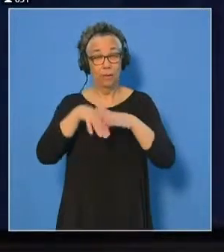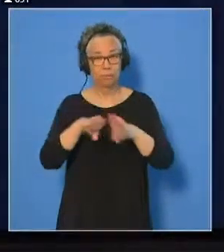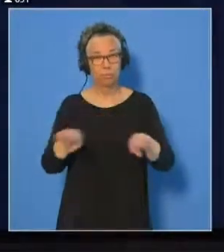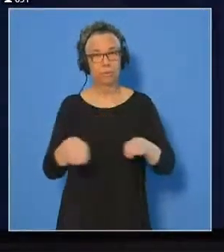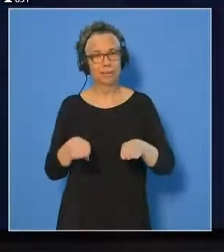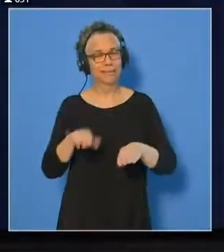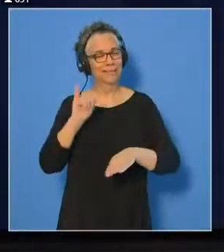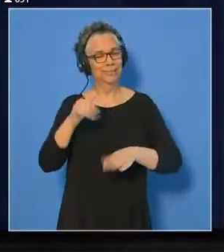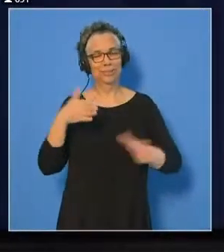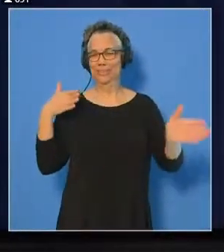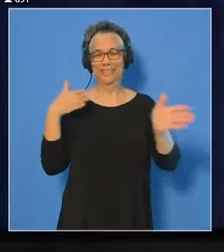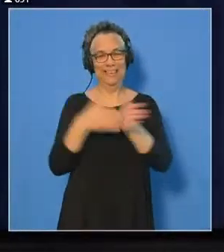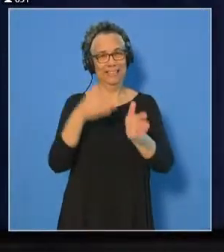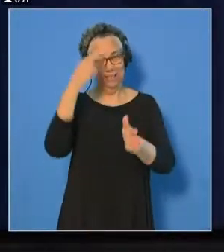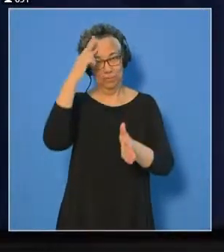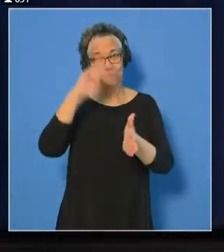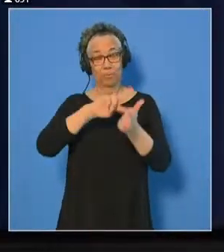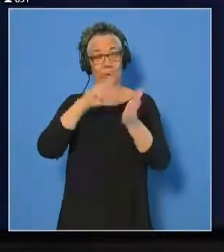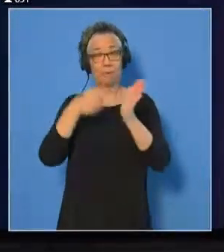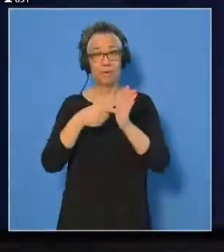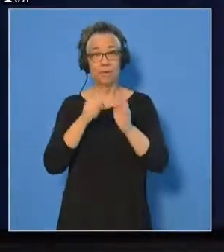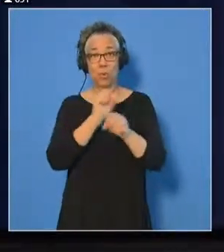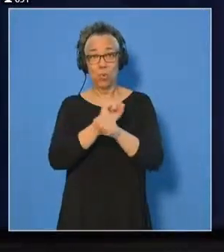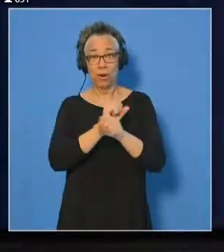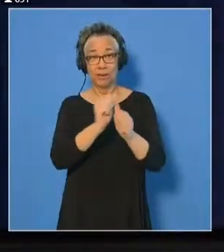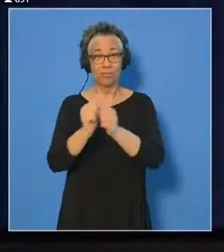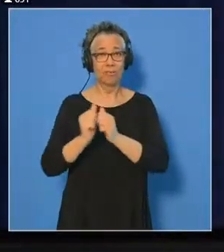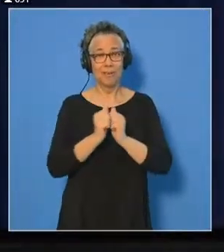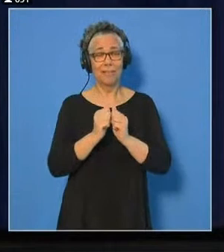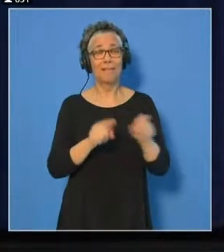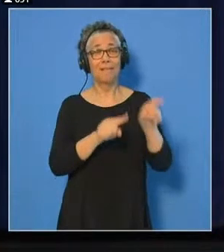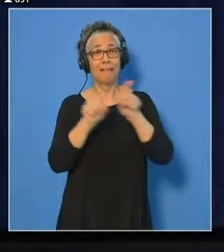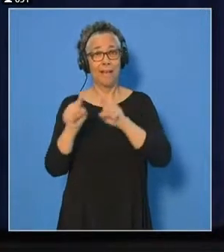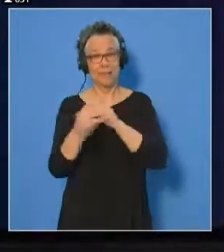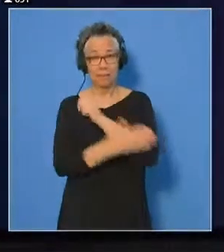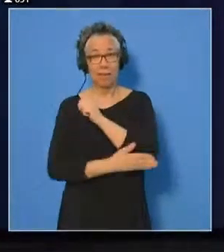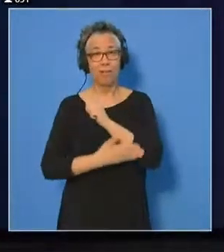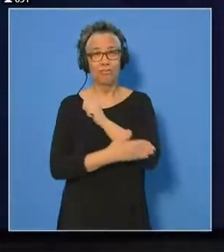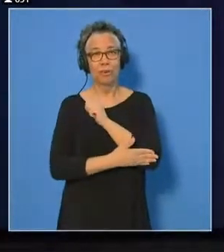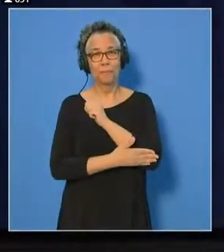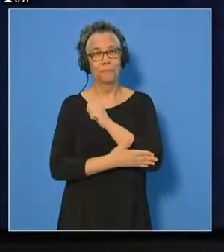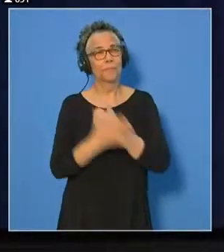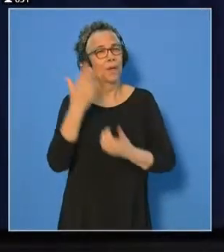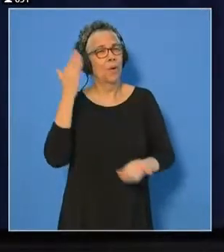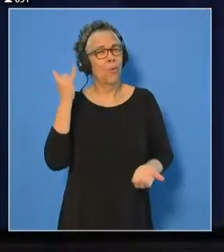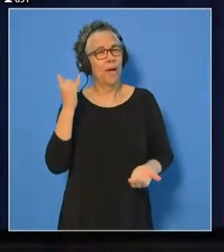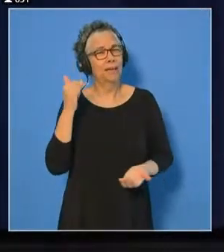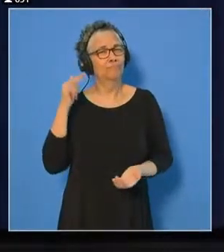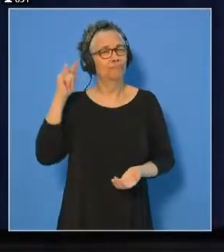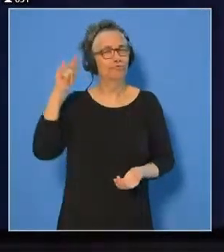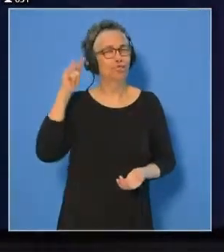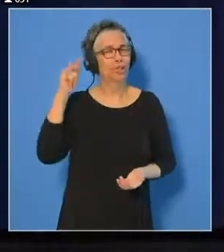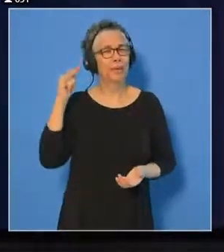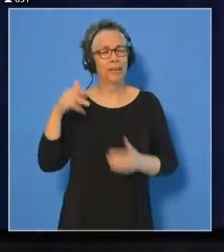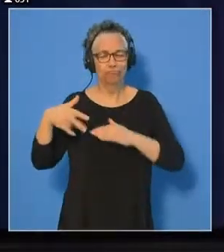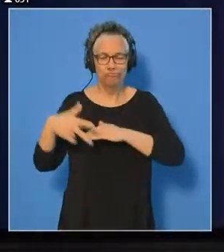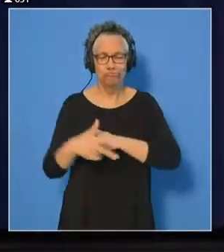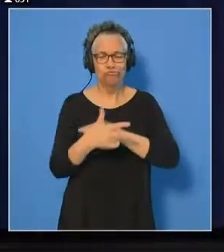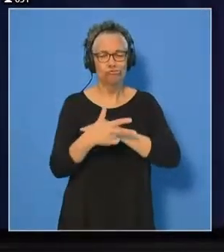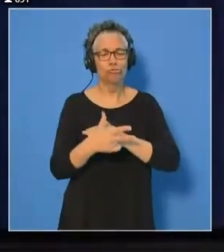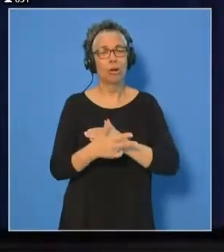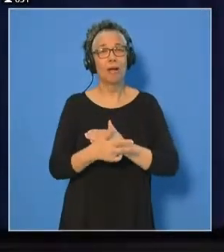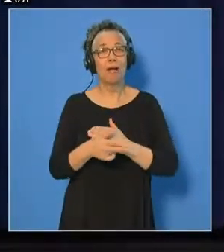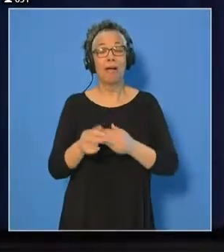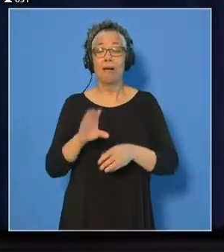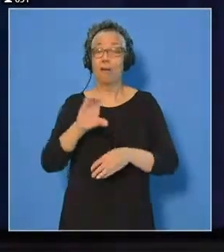defeats the purpose of us trying to work together as a unified country. The reason why shipping and freight companies were opened up